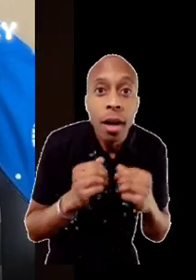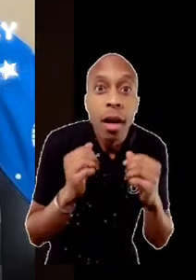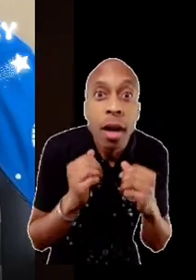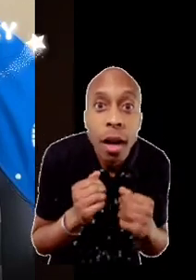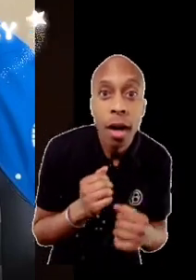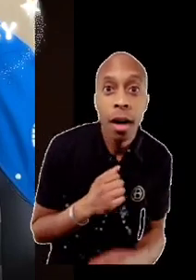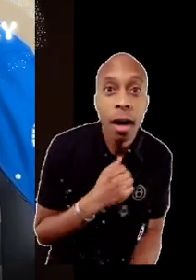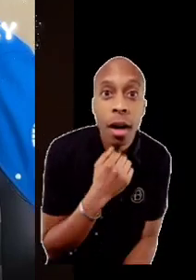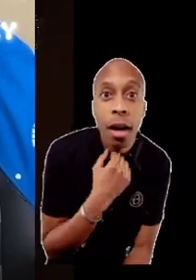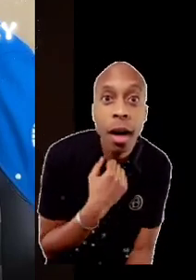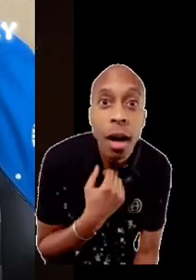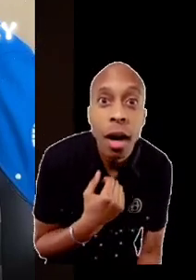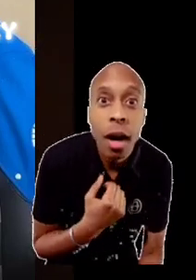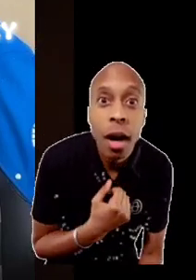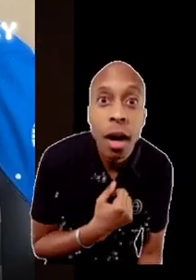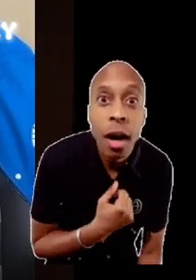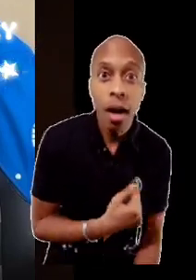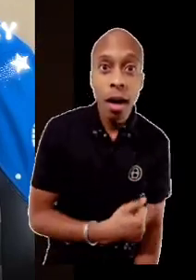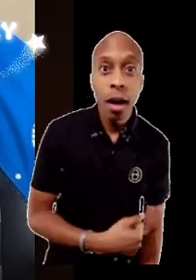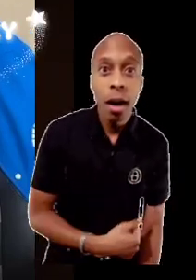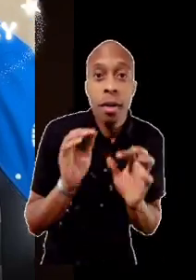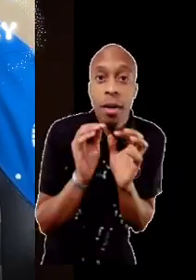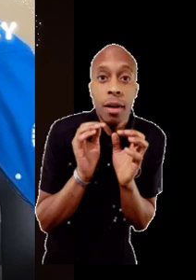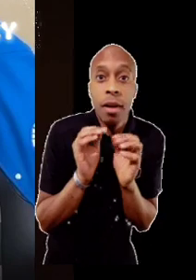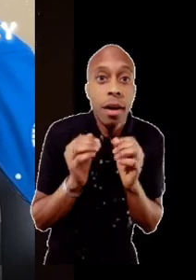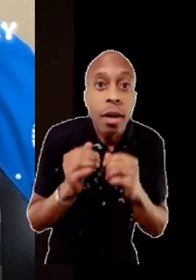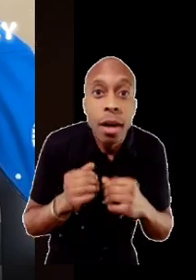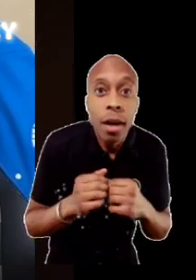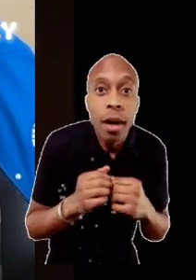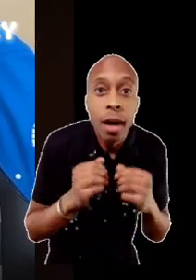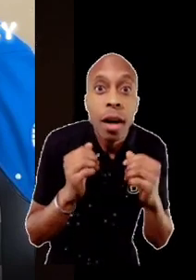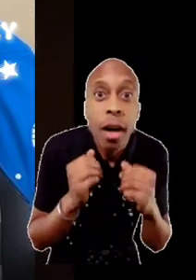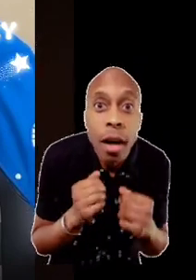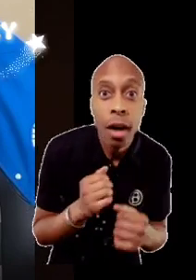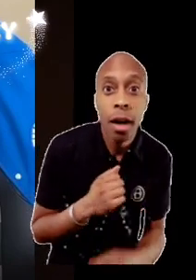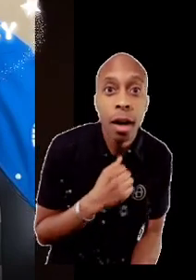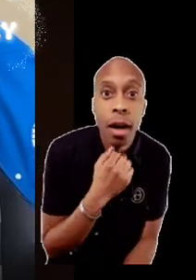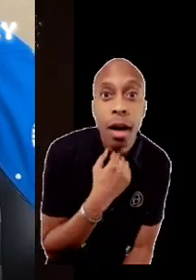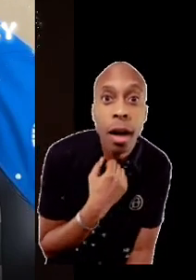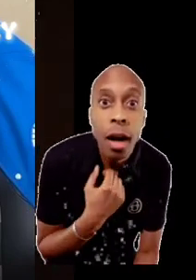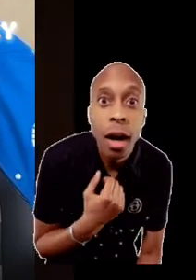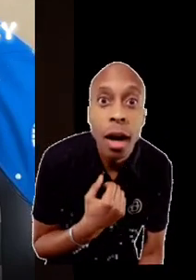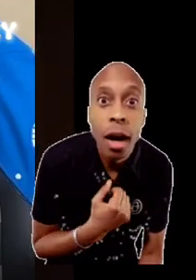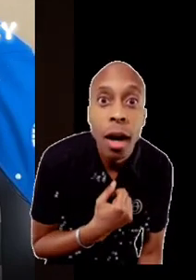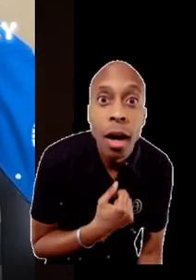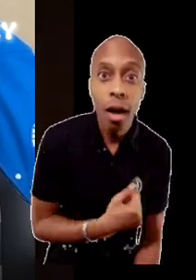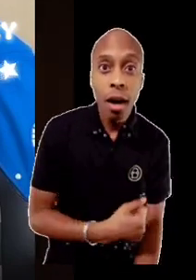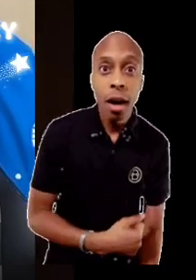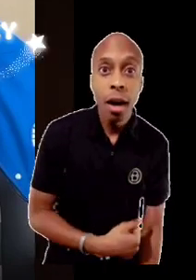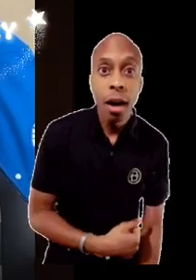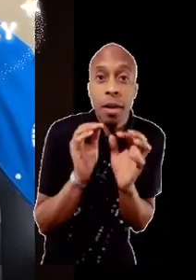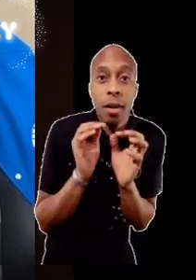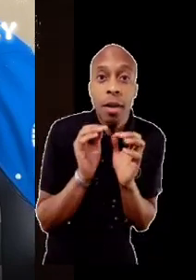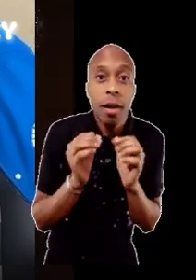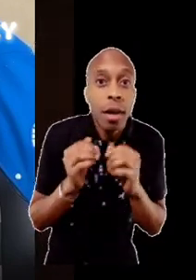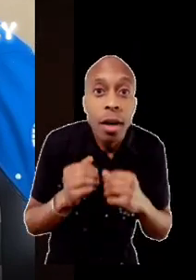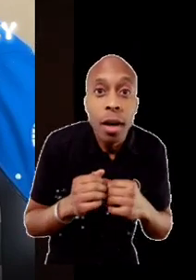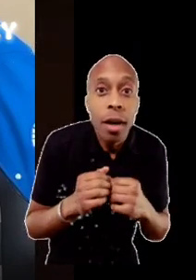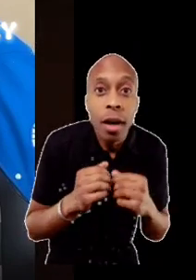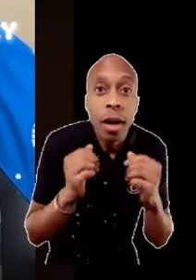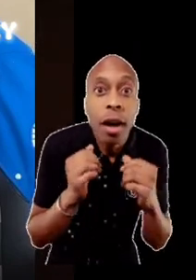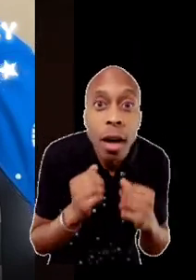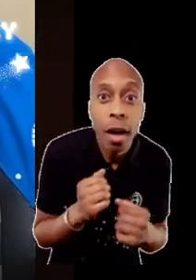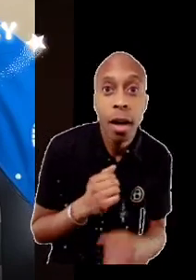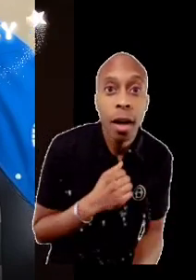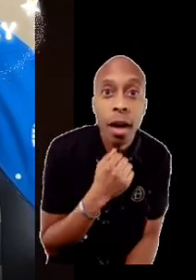But you hard on shit. I make me hear on the name and then on try to play with me and play with my name. You know